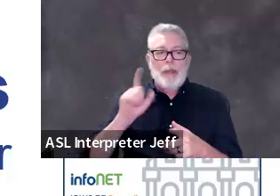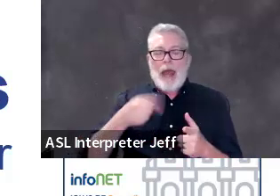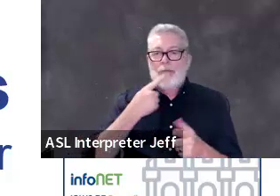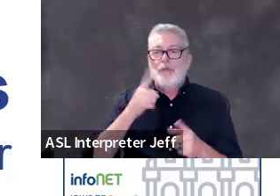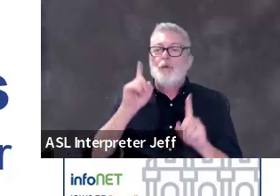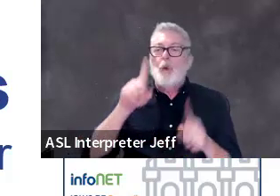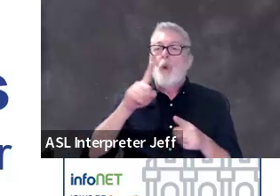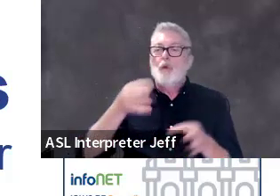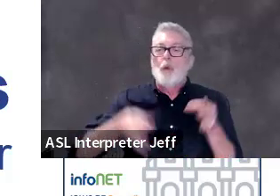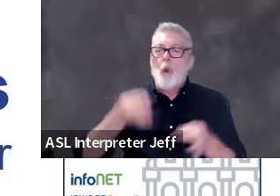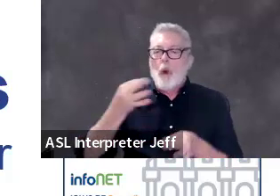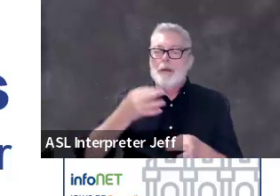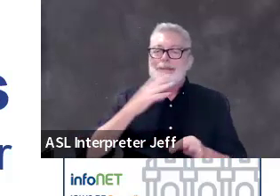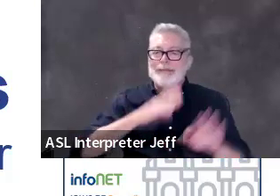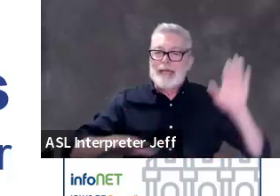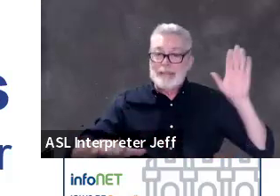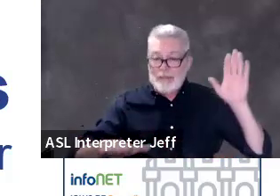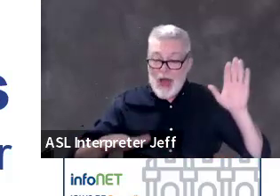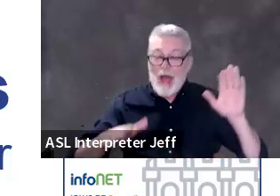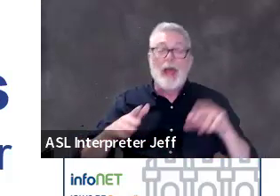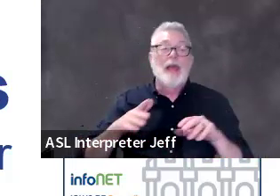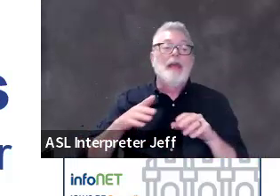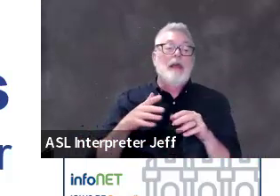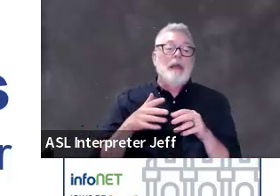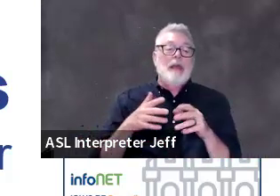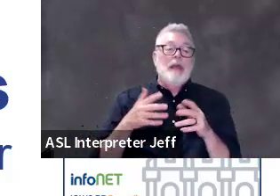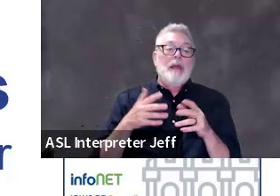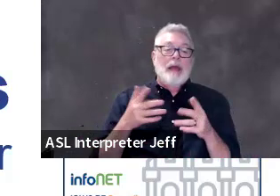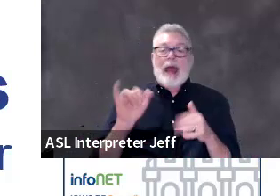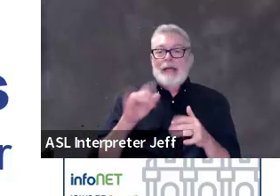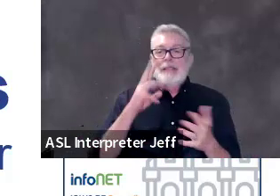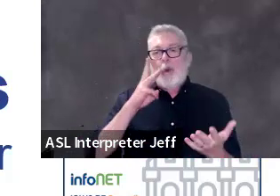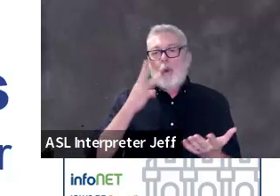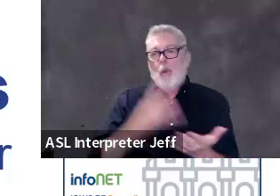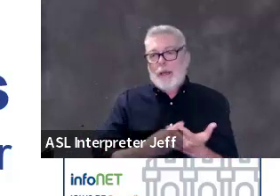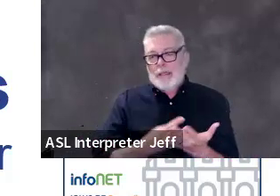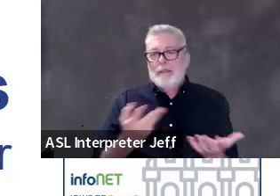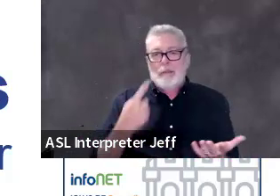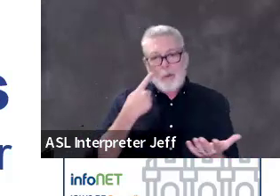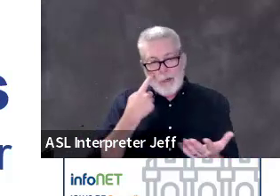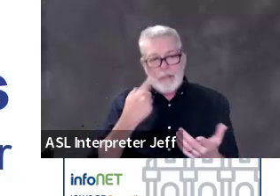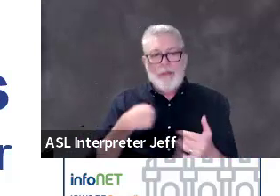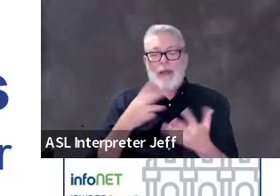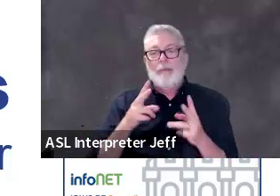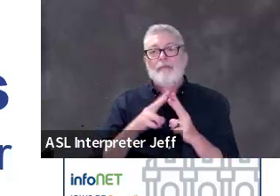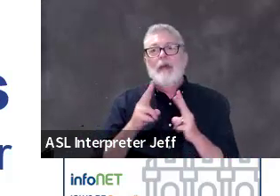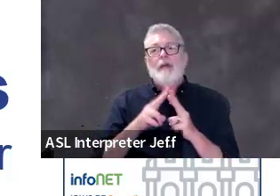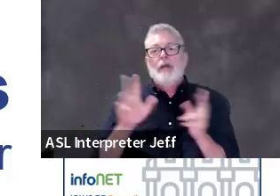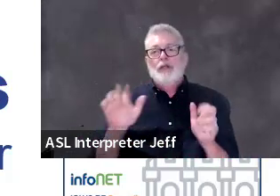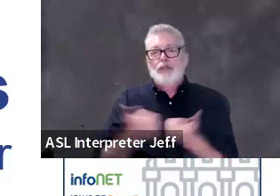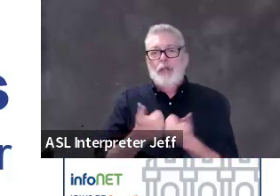in court as a witness, and that can be very challenging